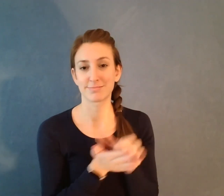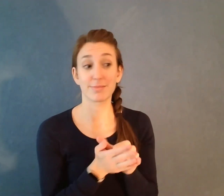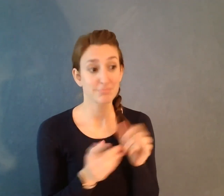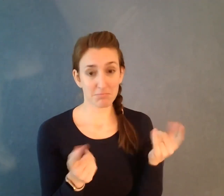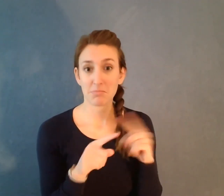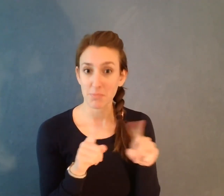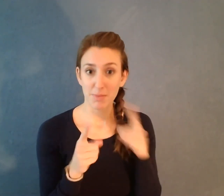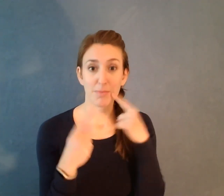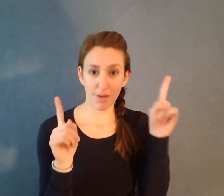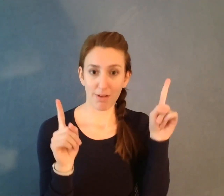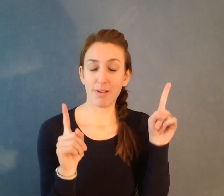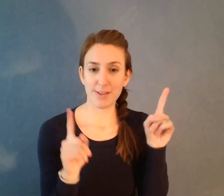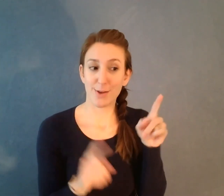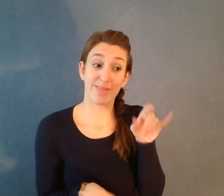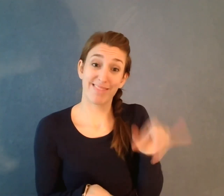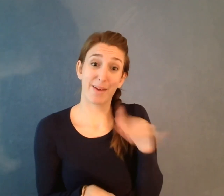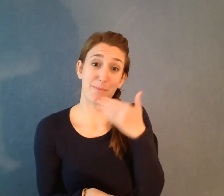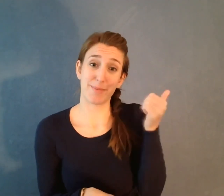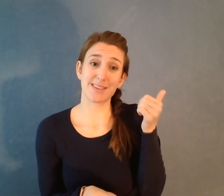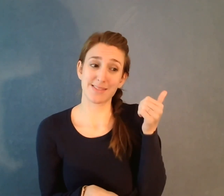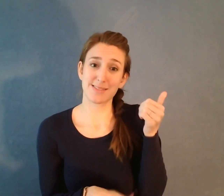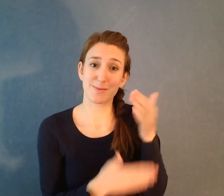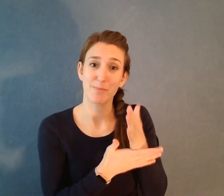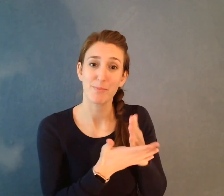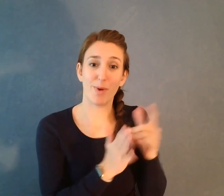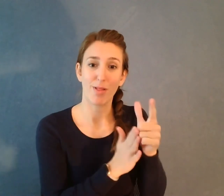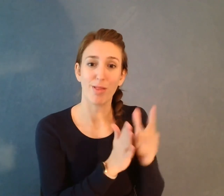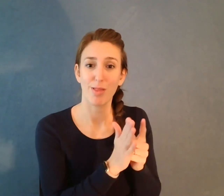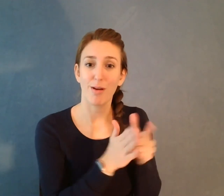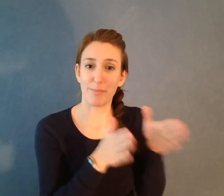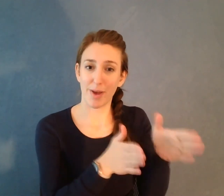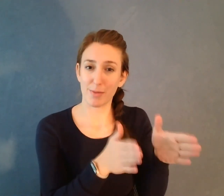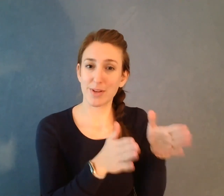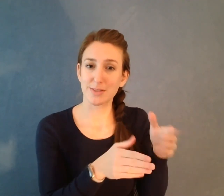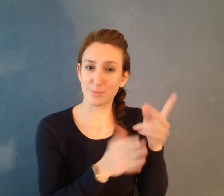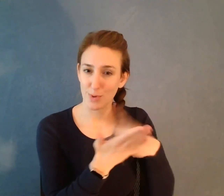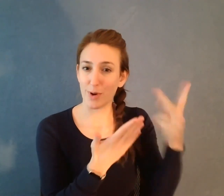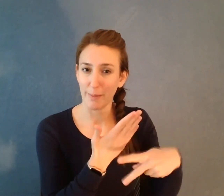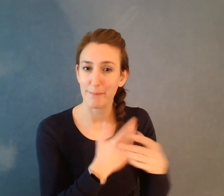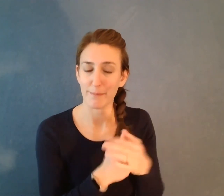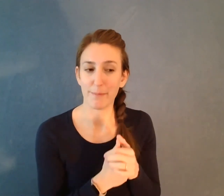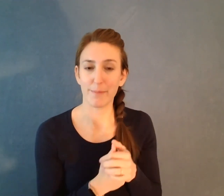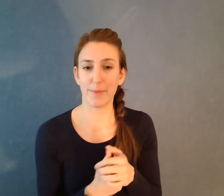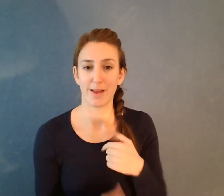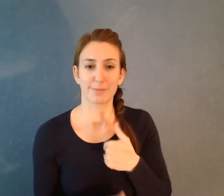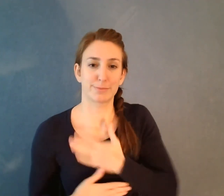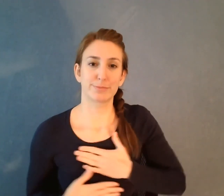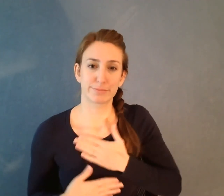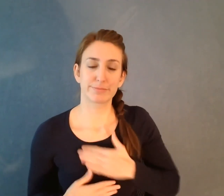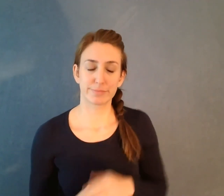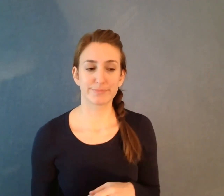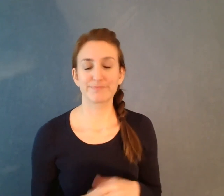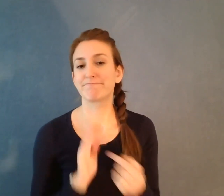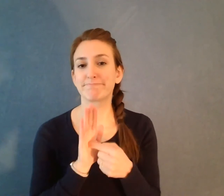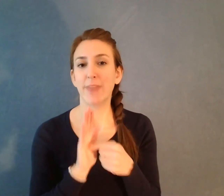Pathways program. On the classes that we took, they were all great, but specifically I really loved Law and Democracy,